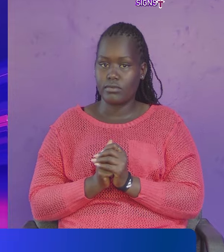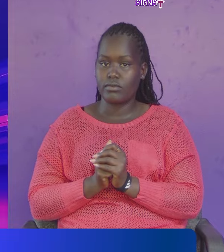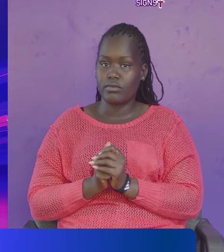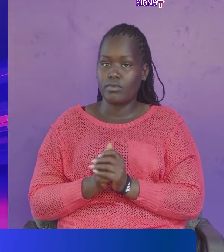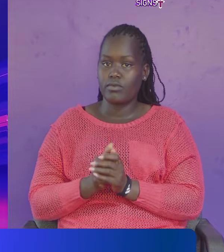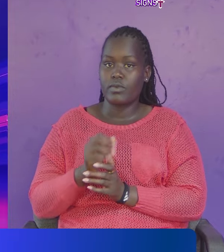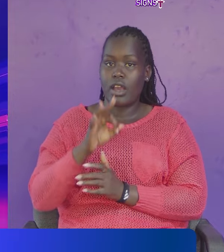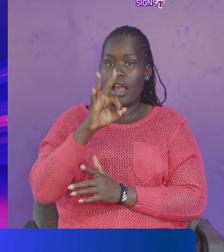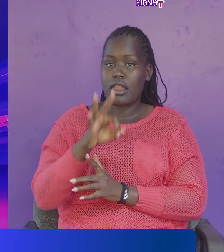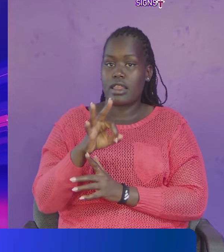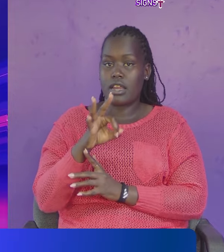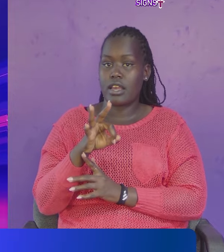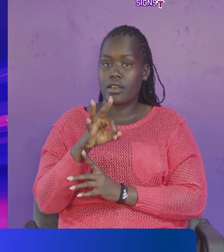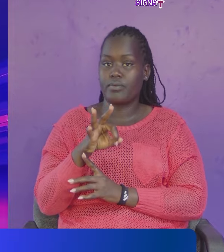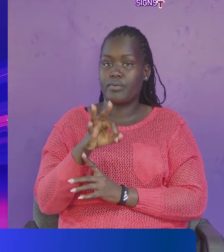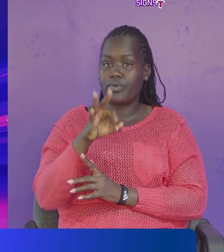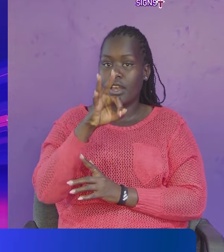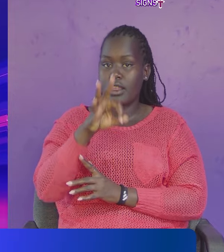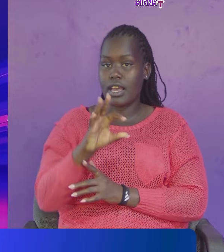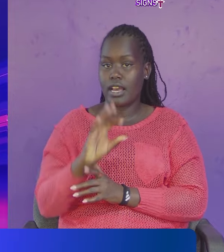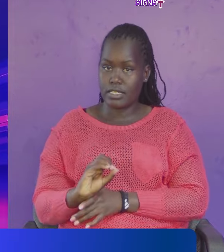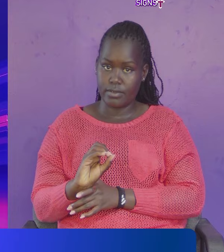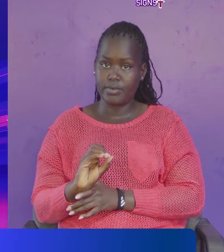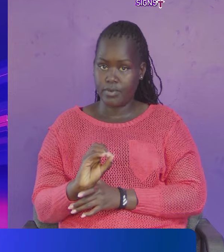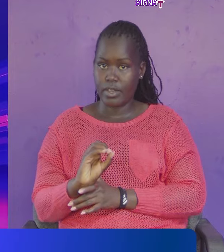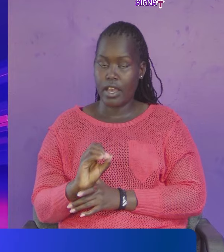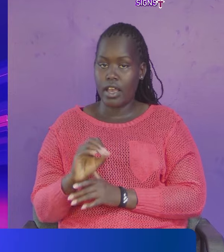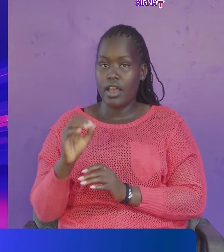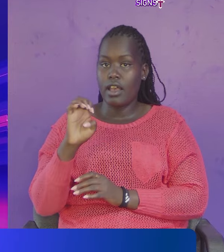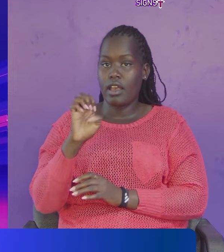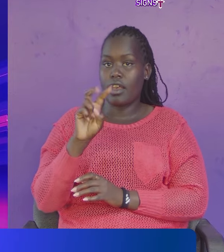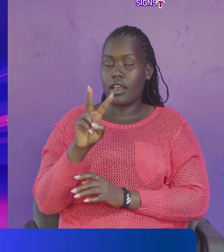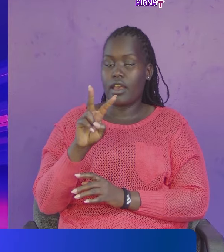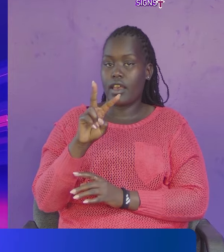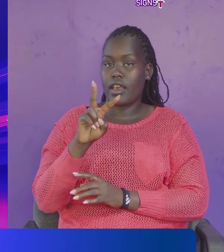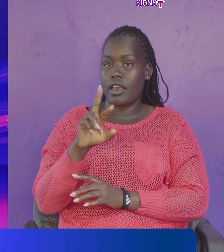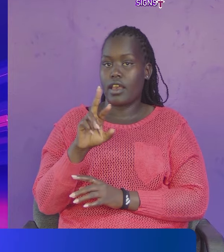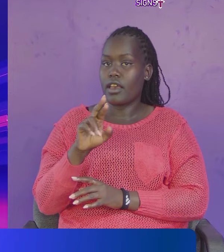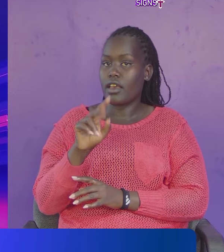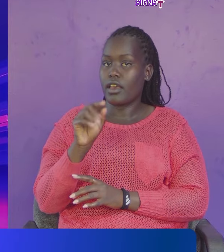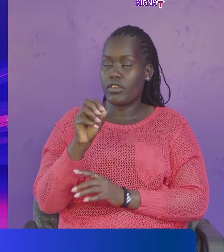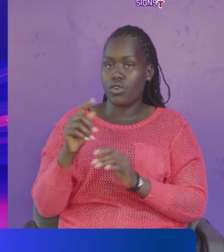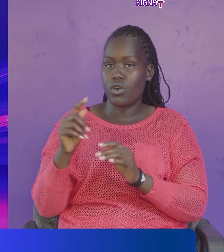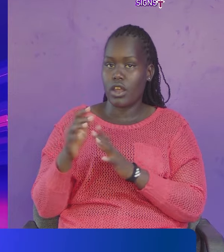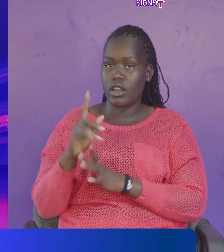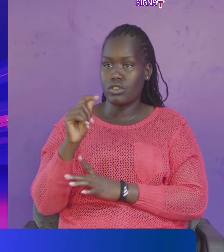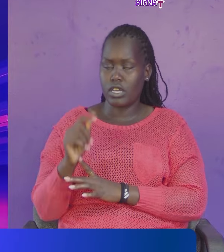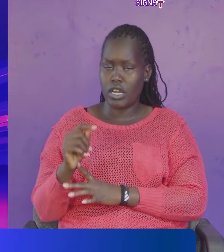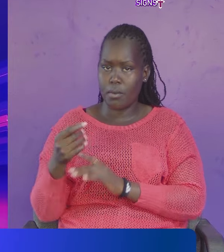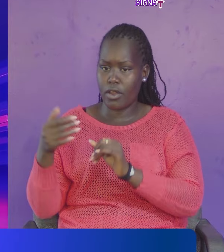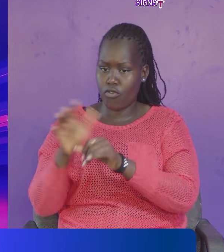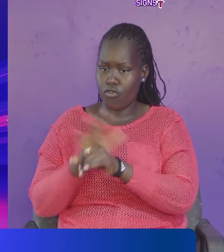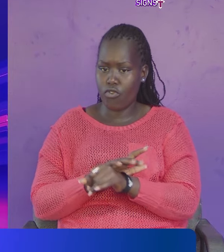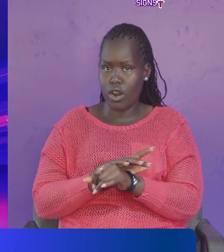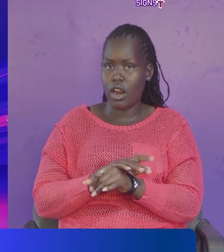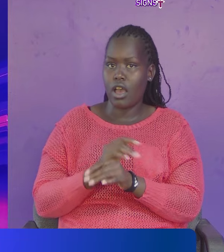3:30, and Everton is going to be playing against Fulham. West Ham United is going to be playing against Burnley, and Sunderland,